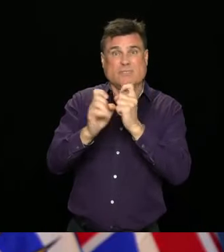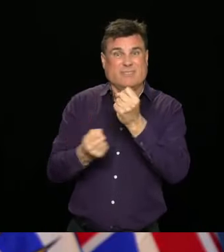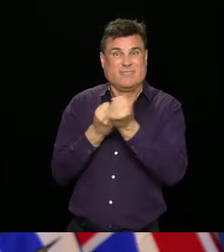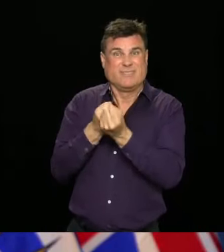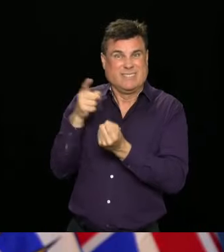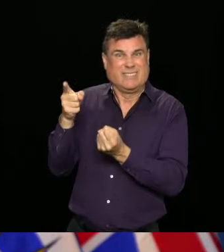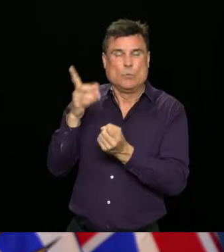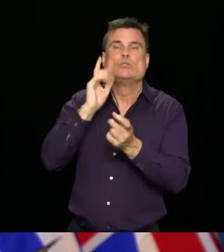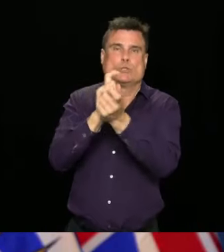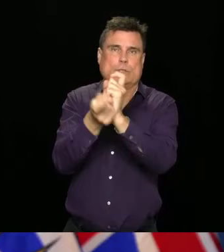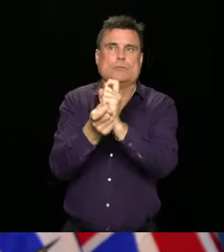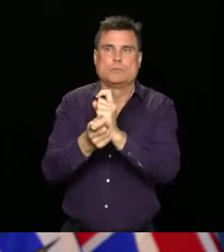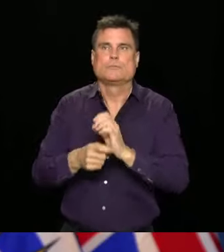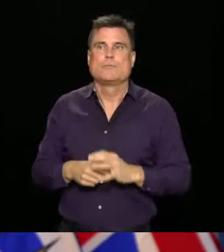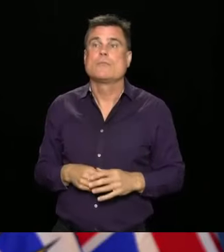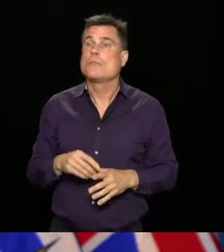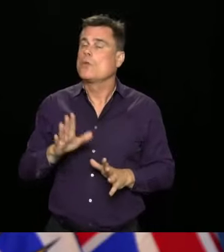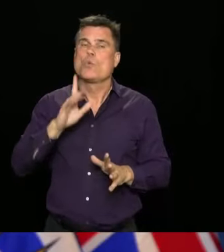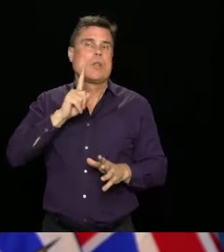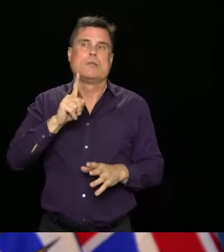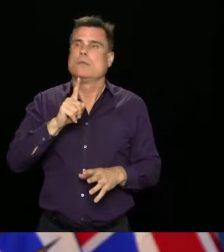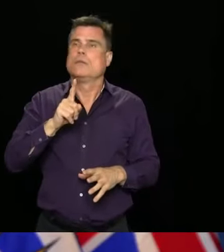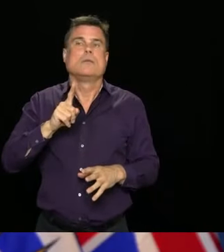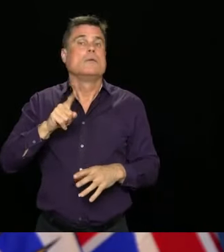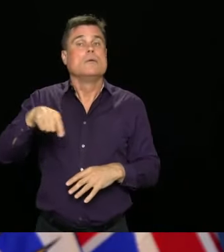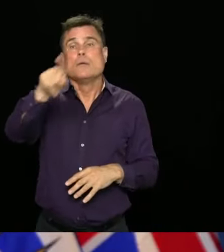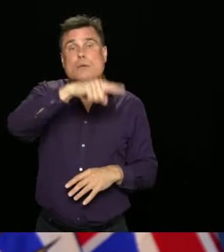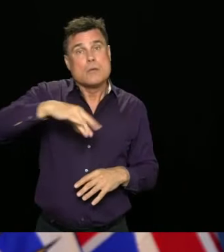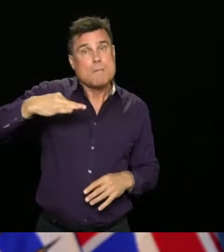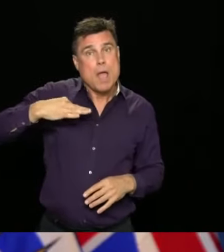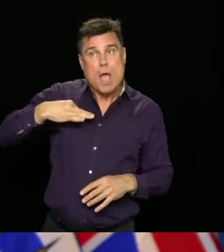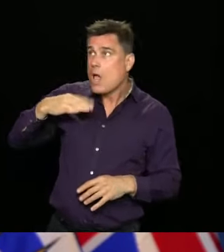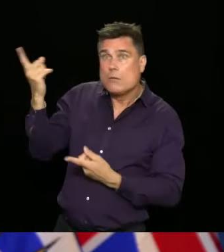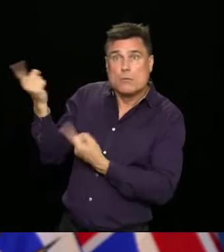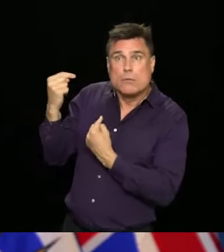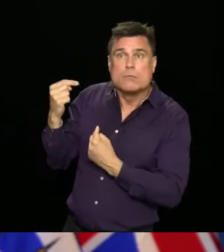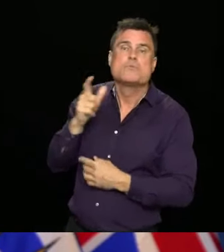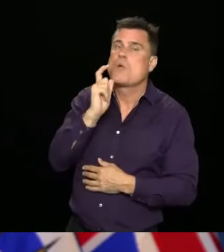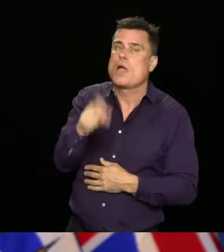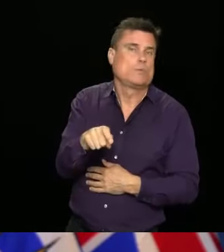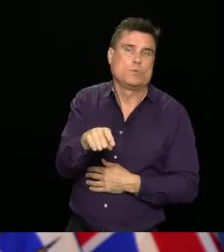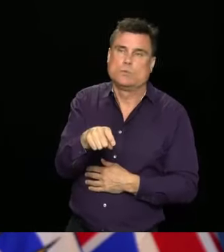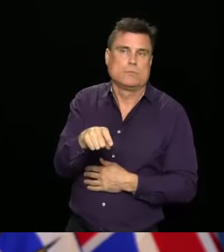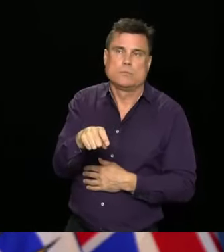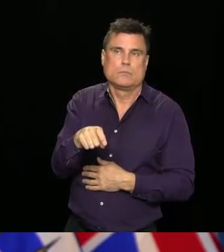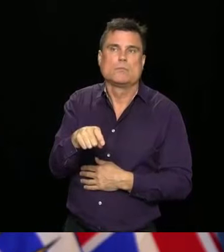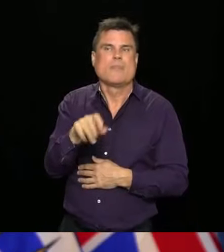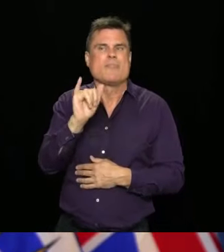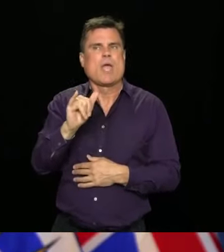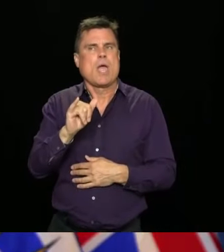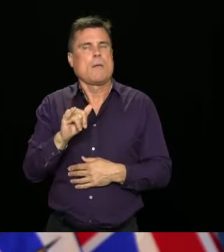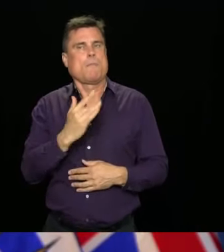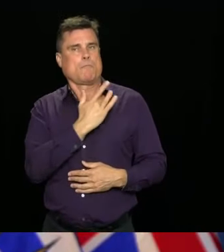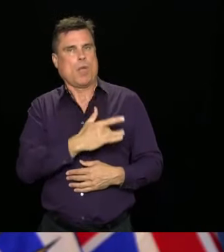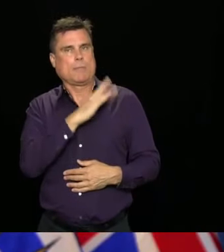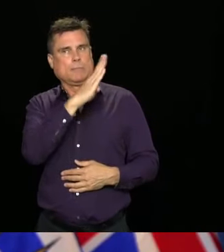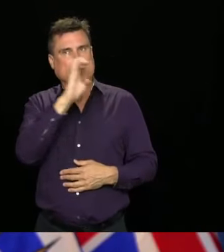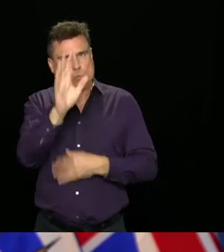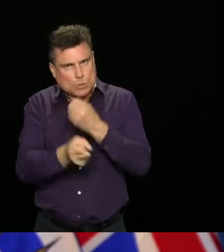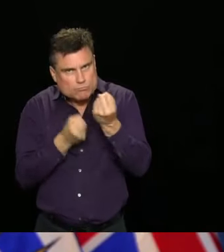modest income families. That comes automatically. People won't need to apply for it. So that's another additional support that the province is putting in